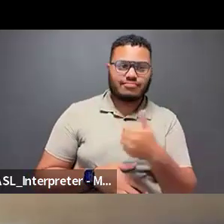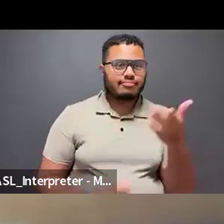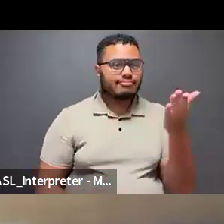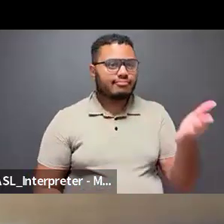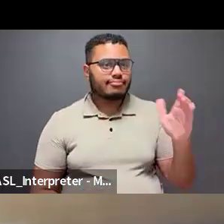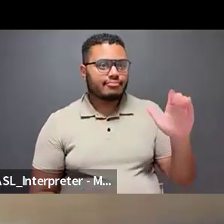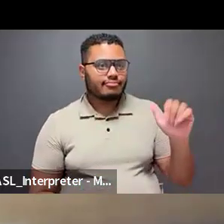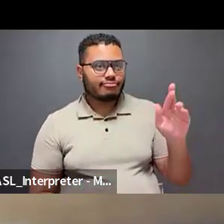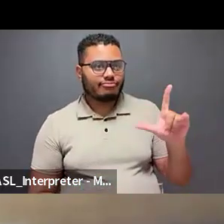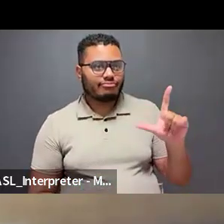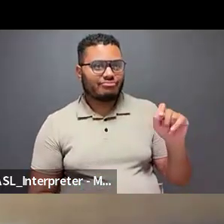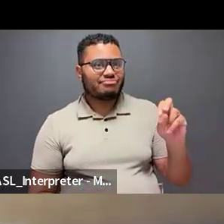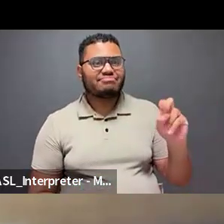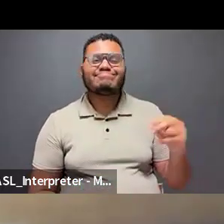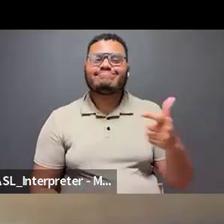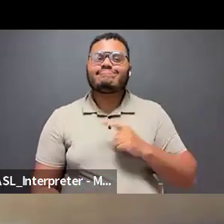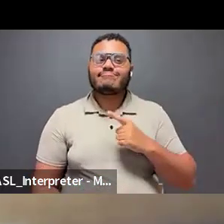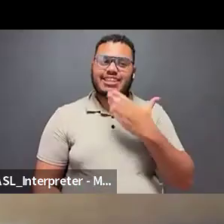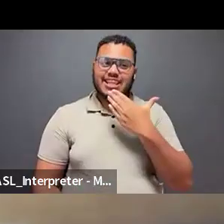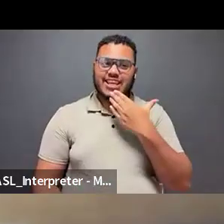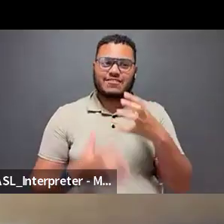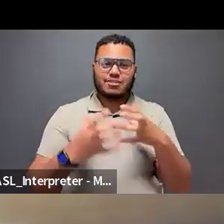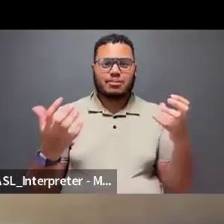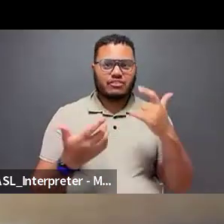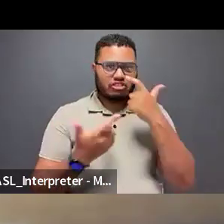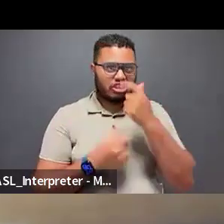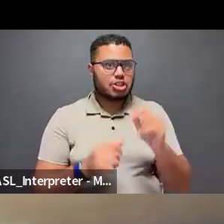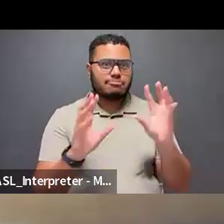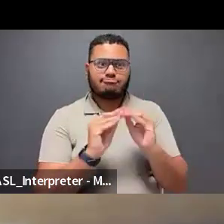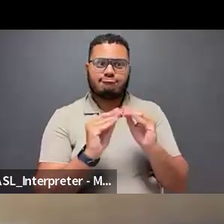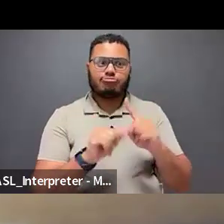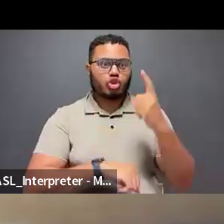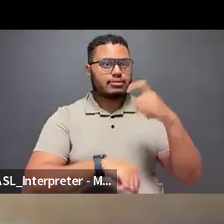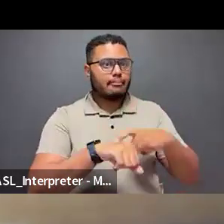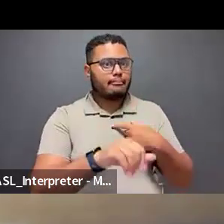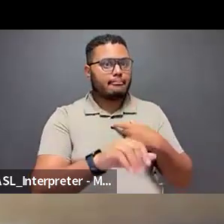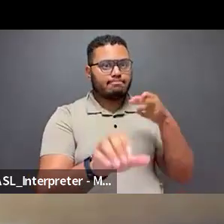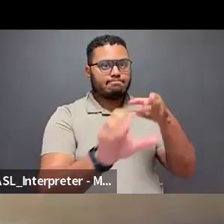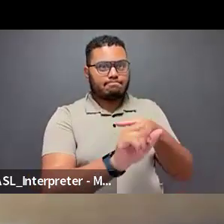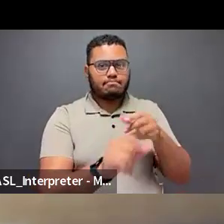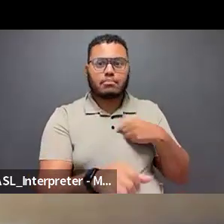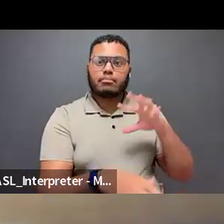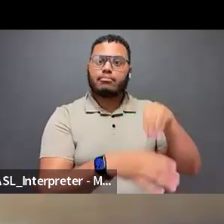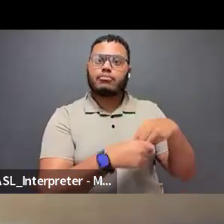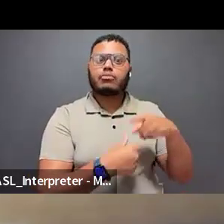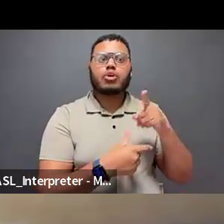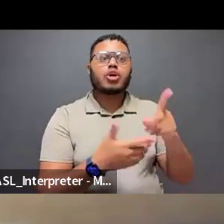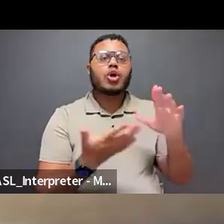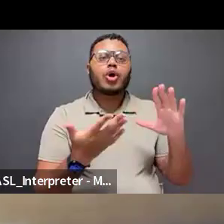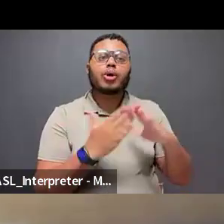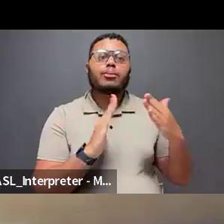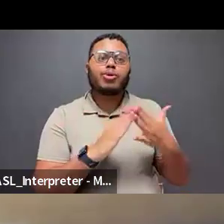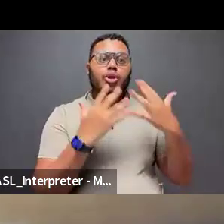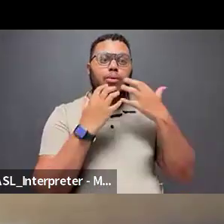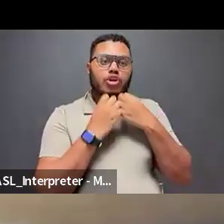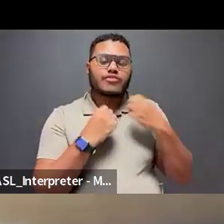Carlton? I thank you very much. It's very, very interesting meeting. First time I've joined this. I'm part of the Community Preservation Committee here in